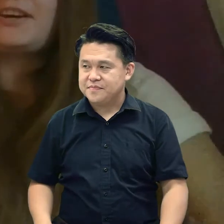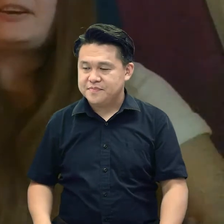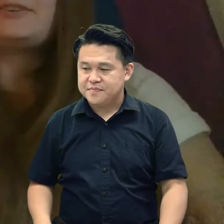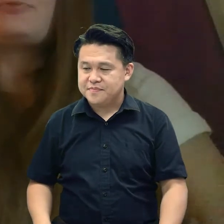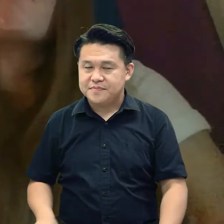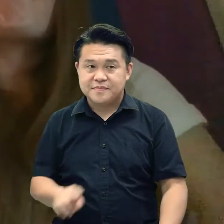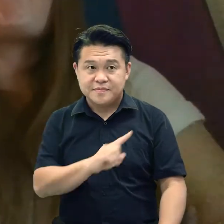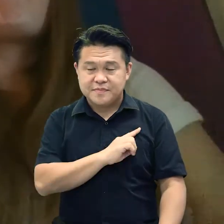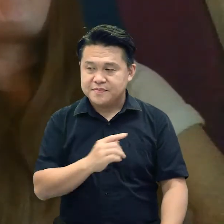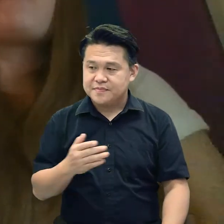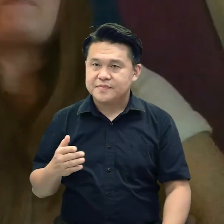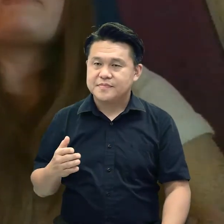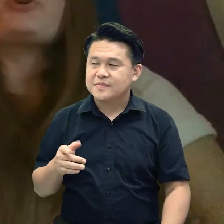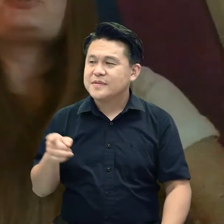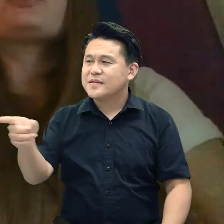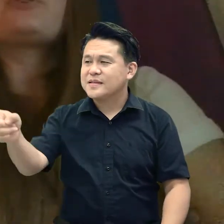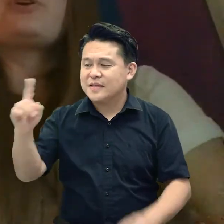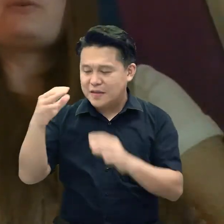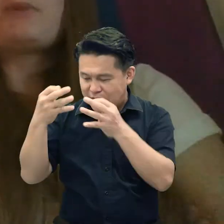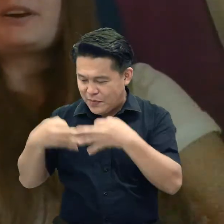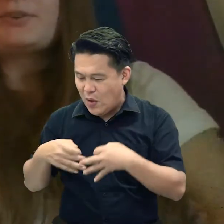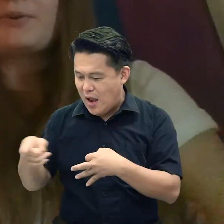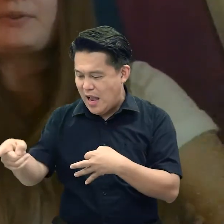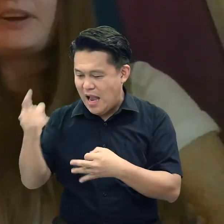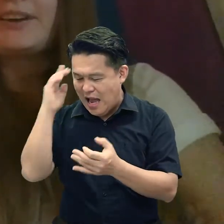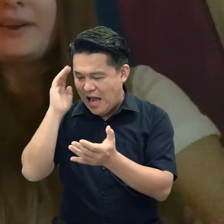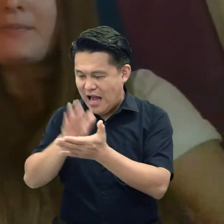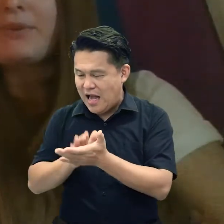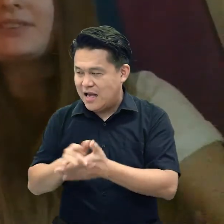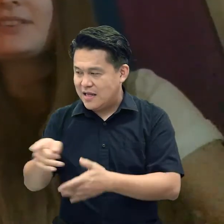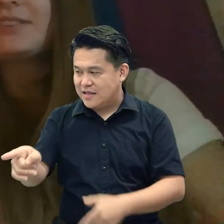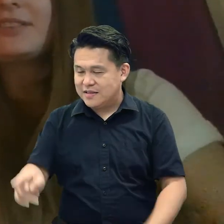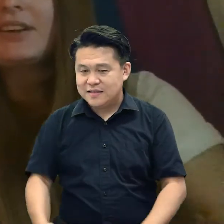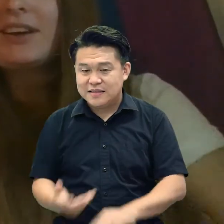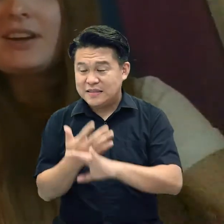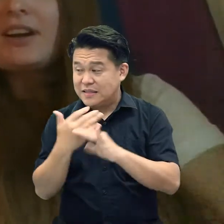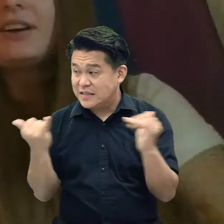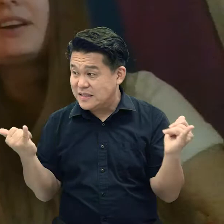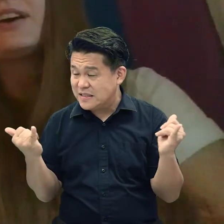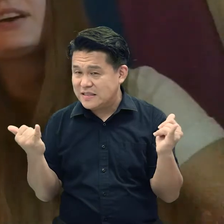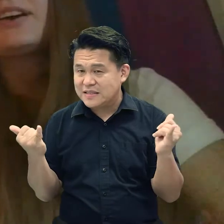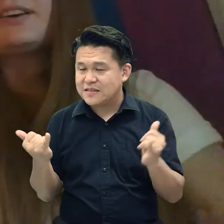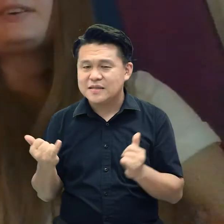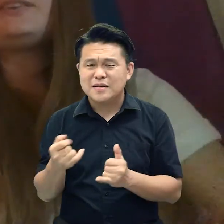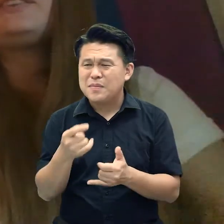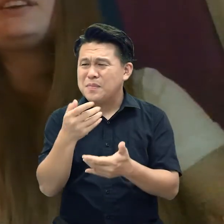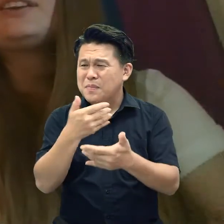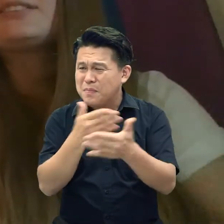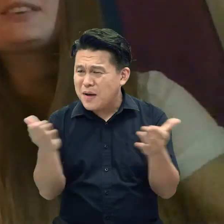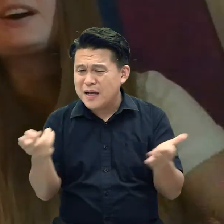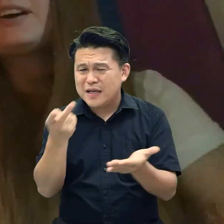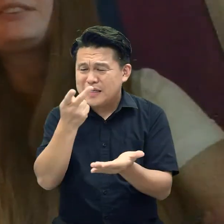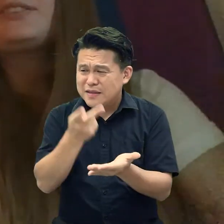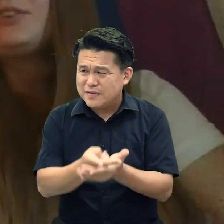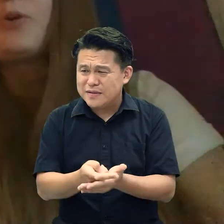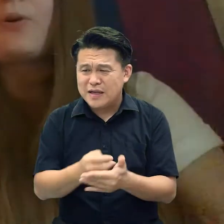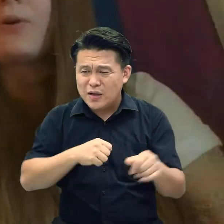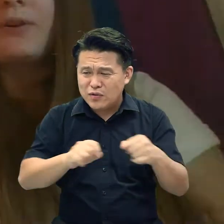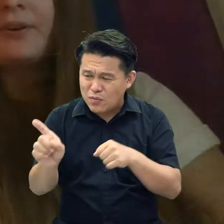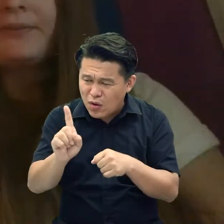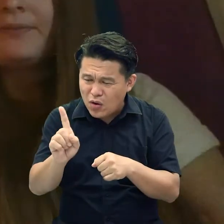I'd say, first of all, mind your own goddamn business. And it is